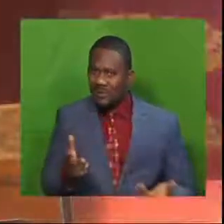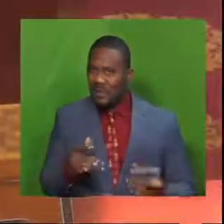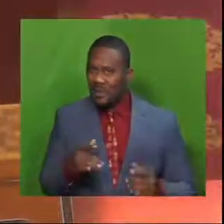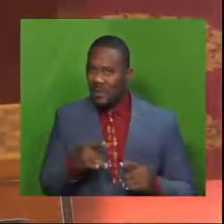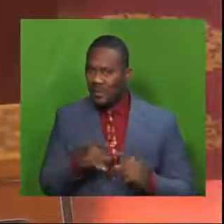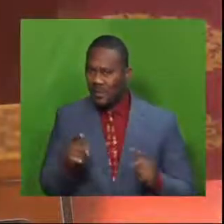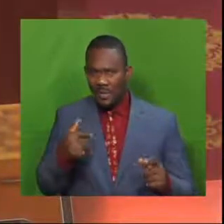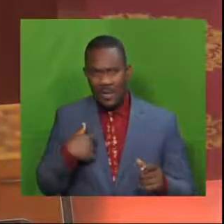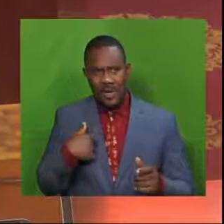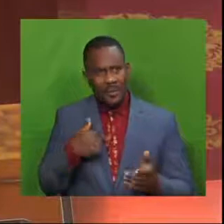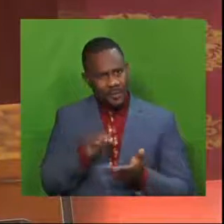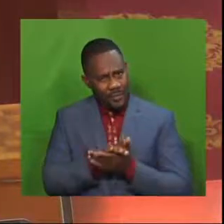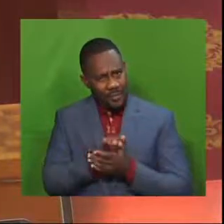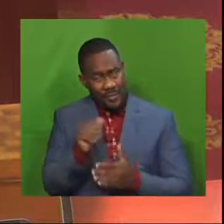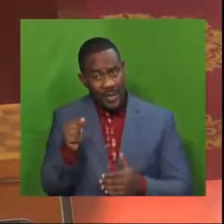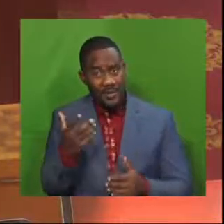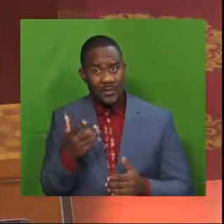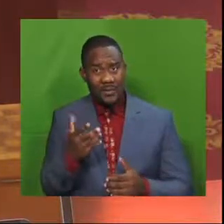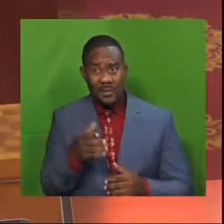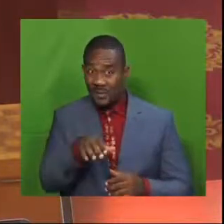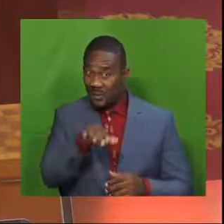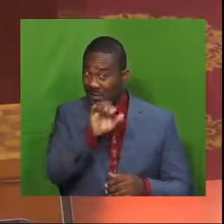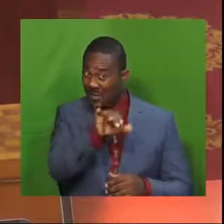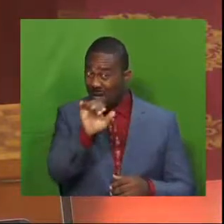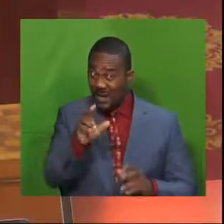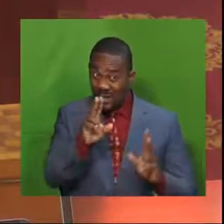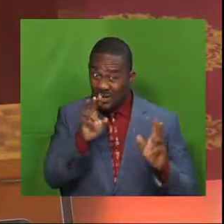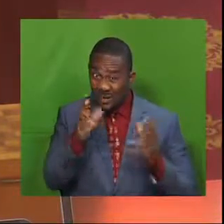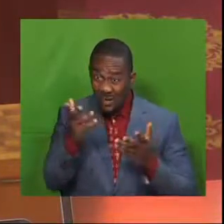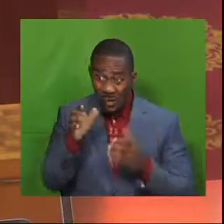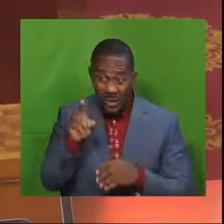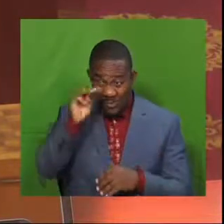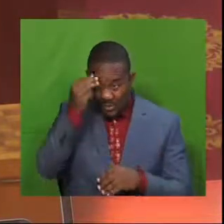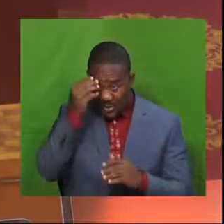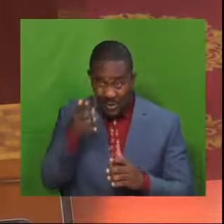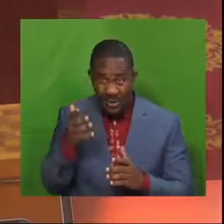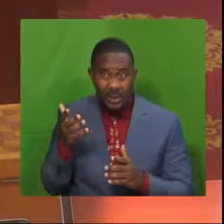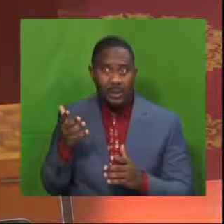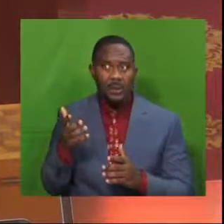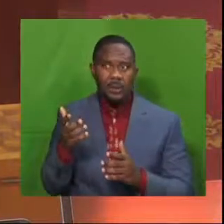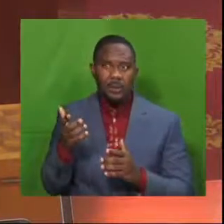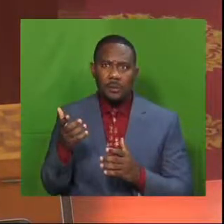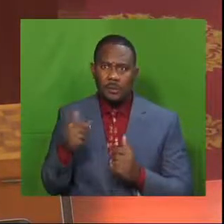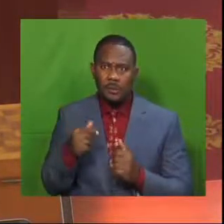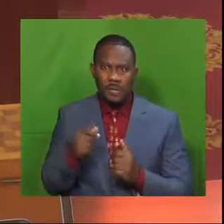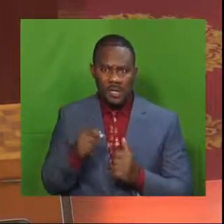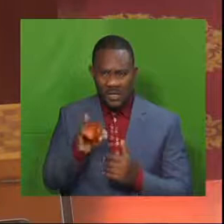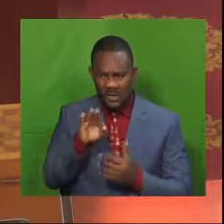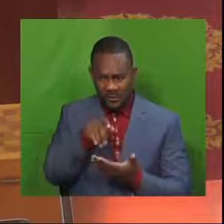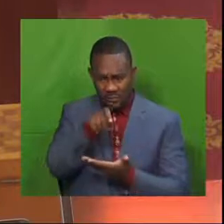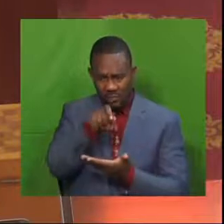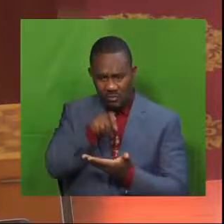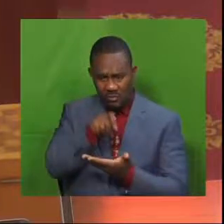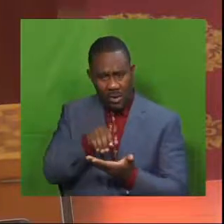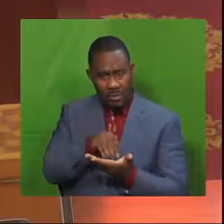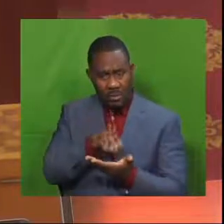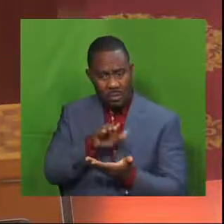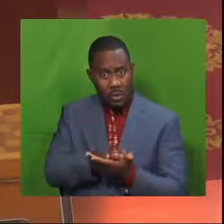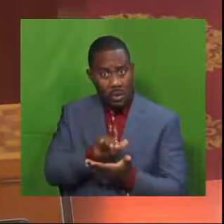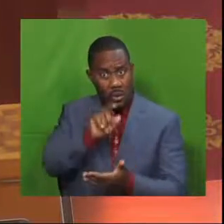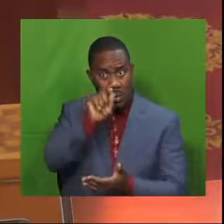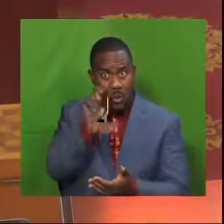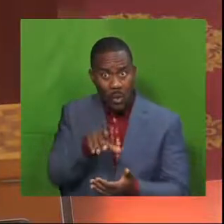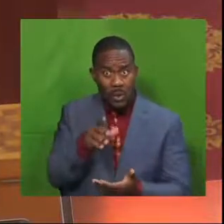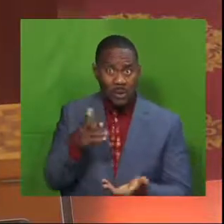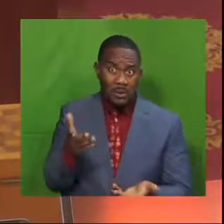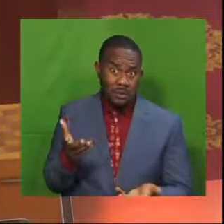strongly that the very issues that you want the minister to address us on, if you file questions on that, you would